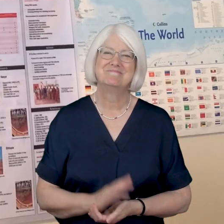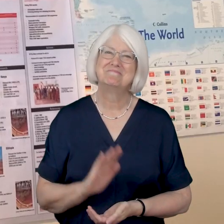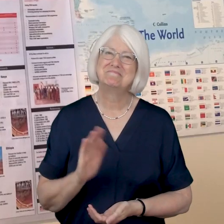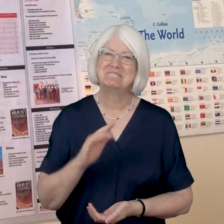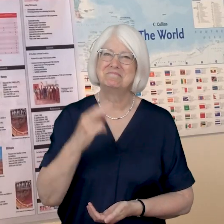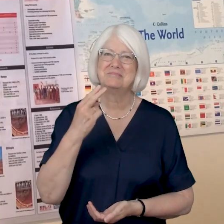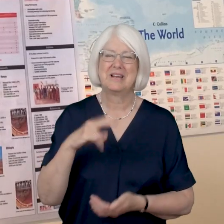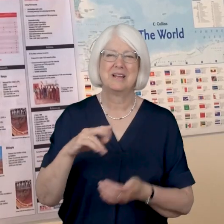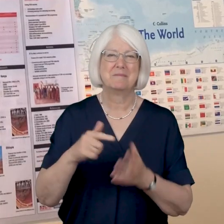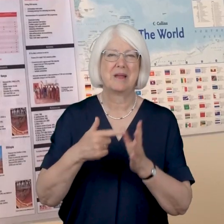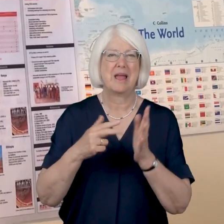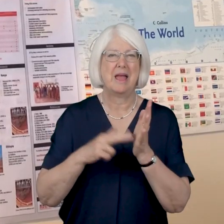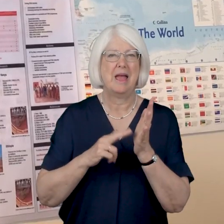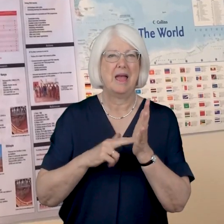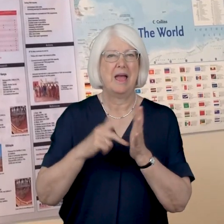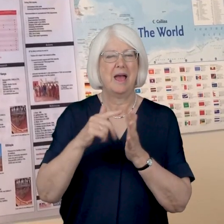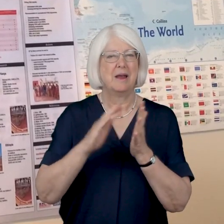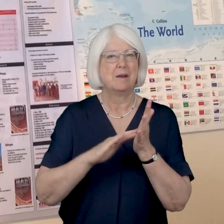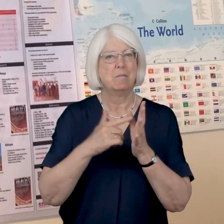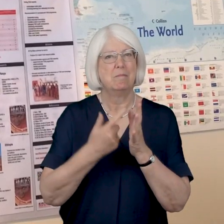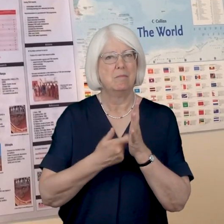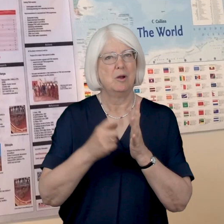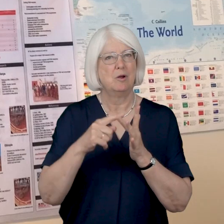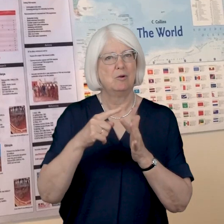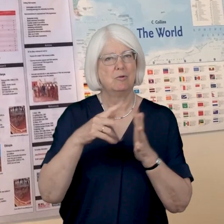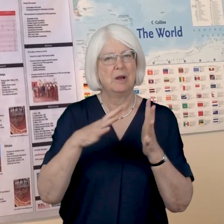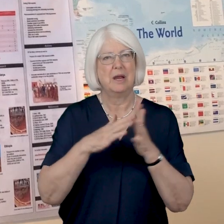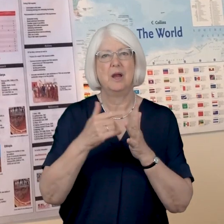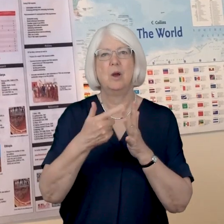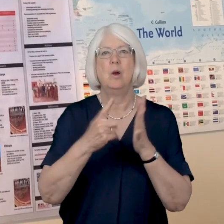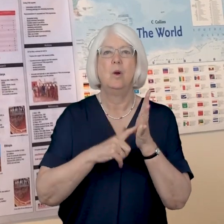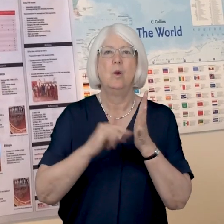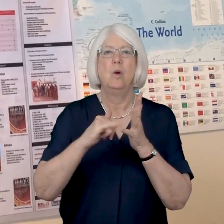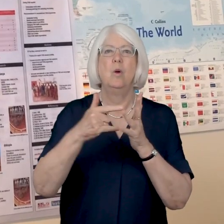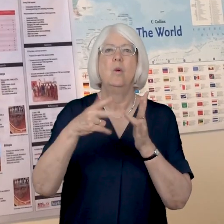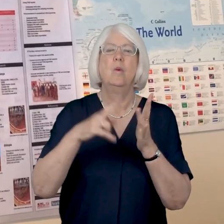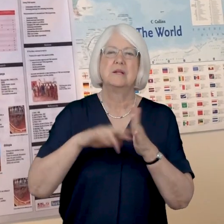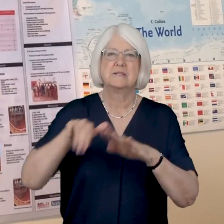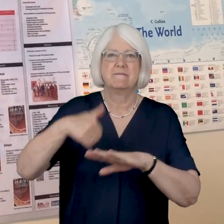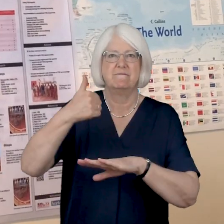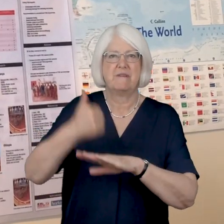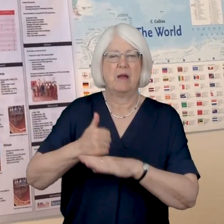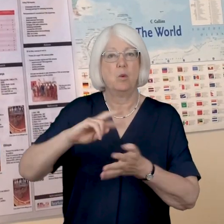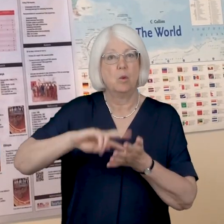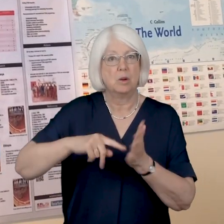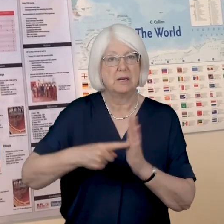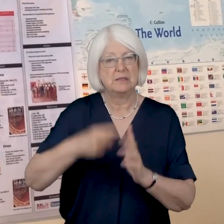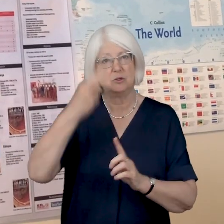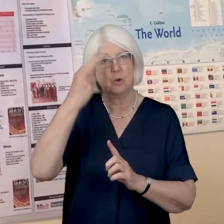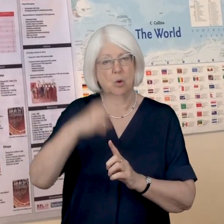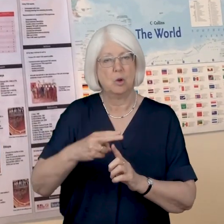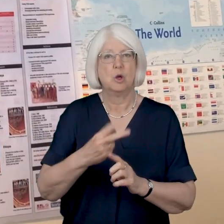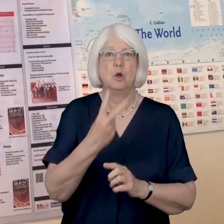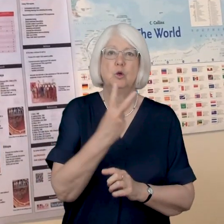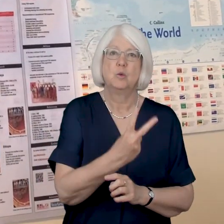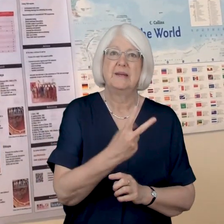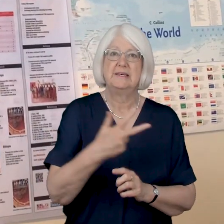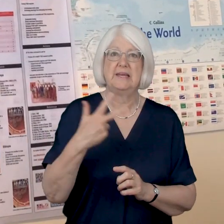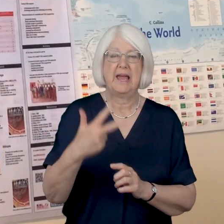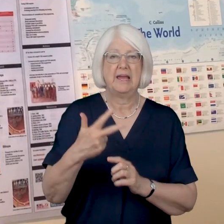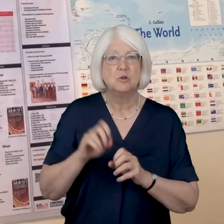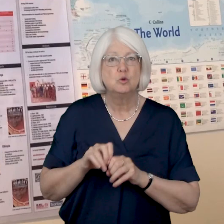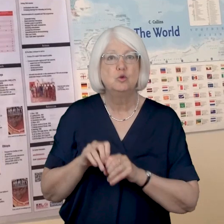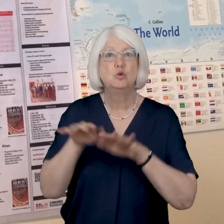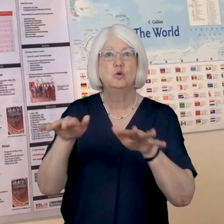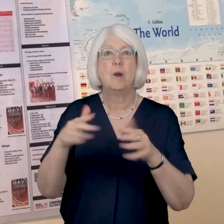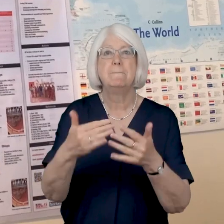Hello, my name's Anne-Marie Wilson, and I'm the founder and director of 28 Too Many, and I've been working under CMS, the Church Mission Society, for